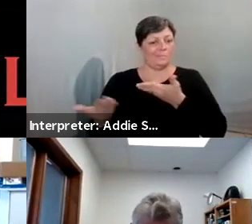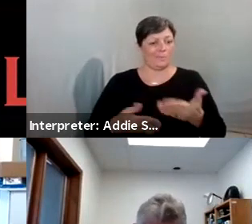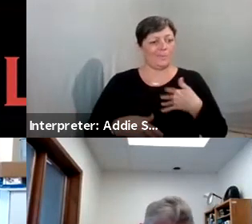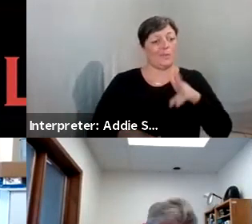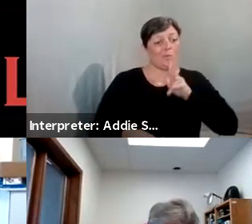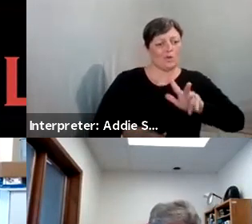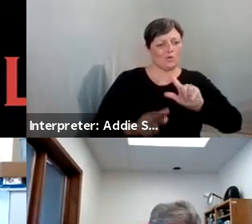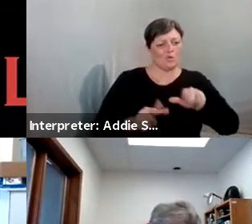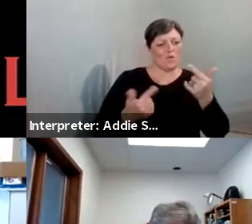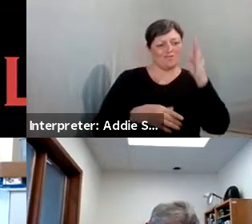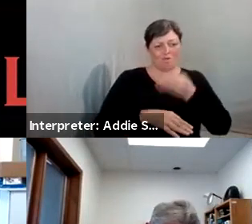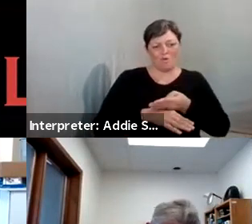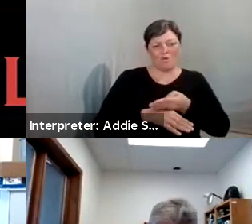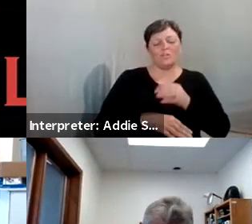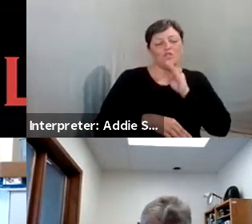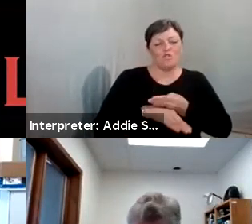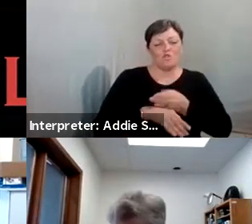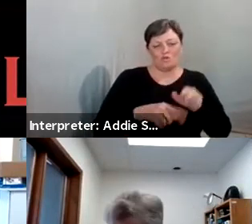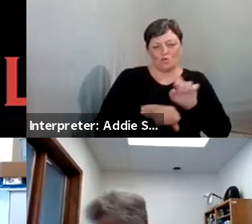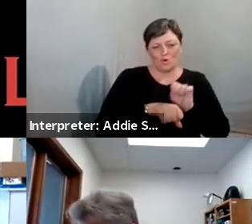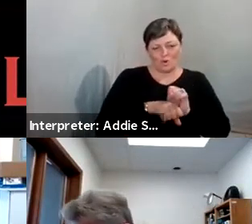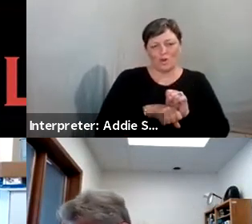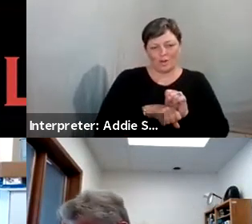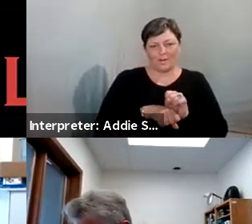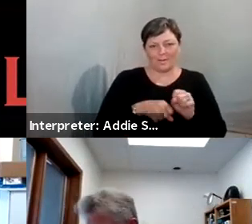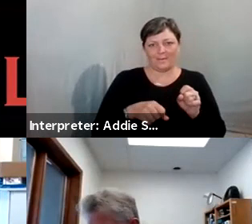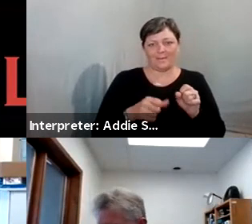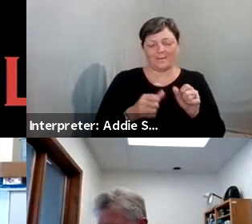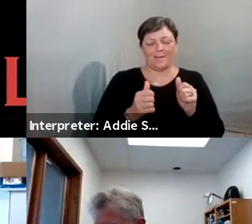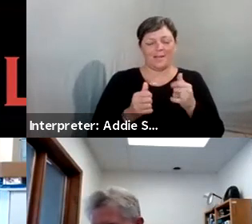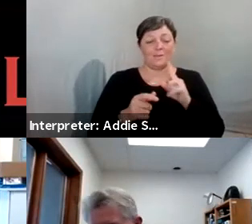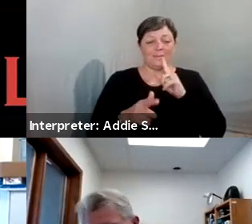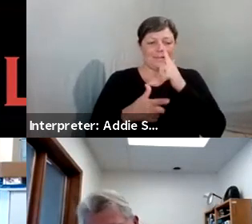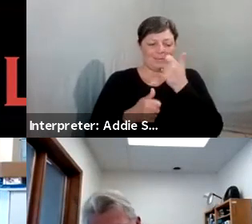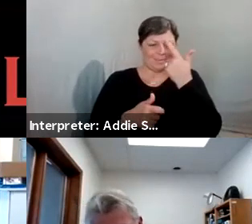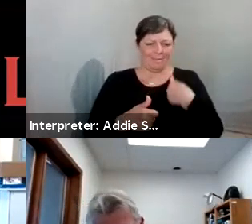has been interesting since I've been out of the parenting game for quite a while.